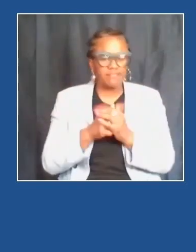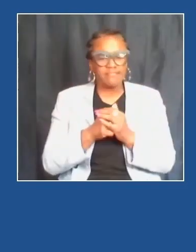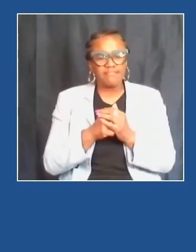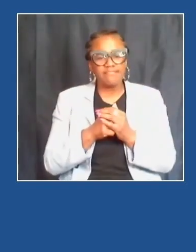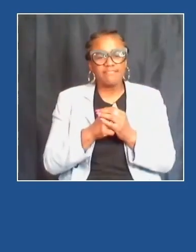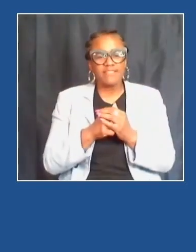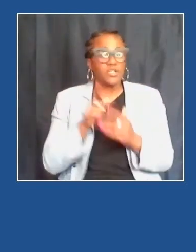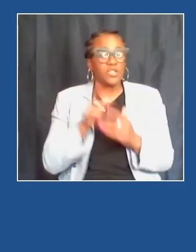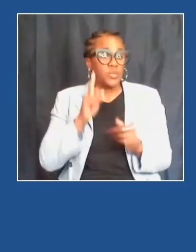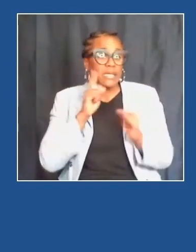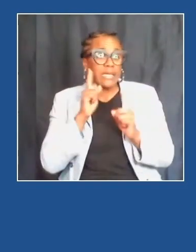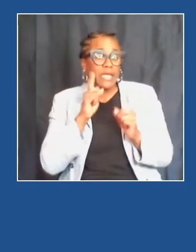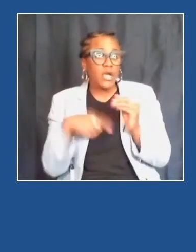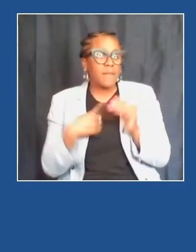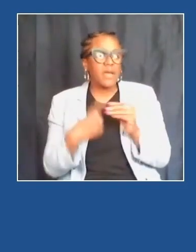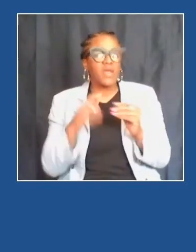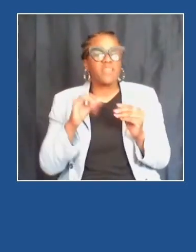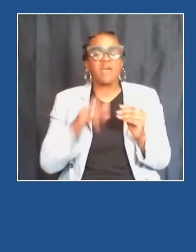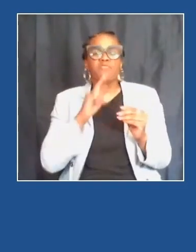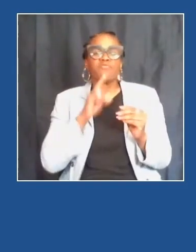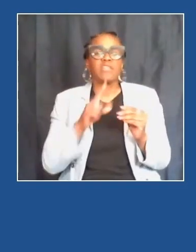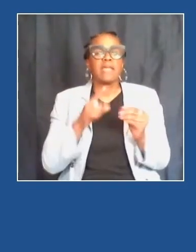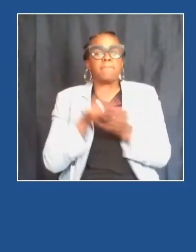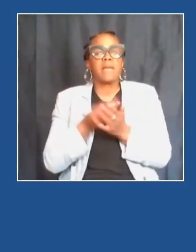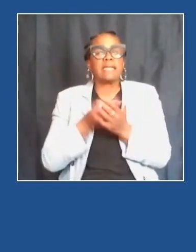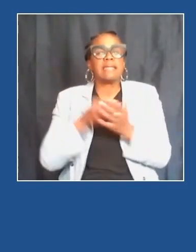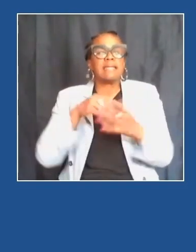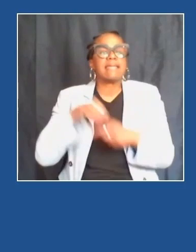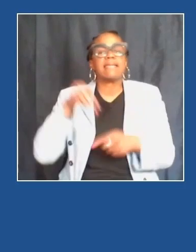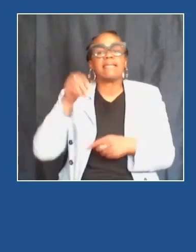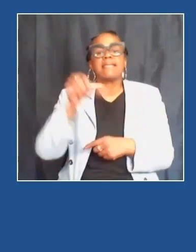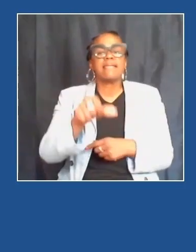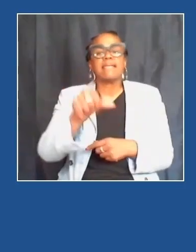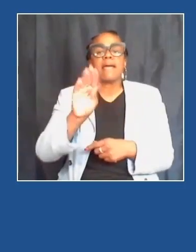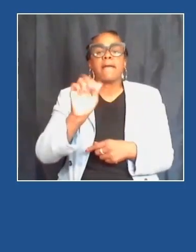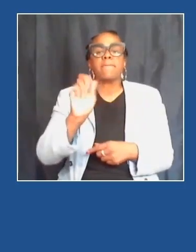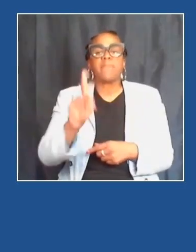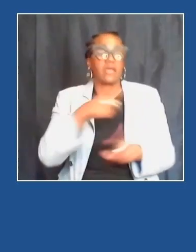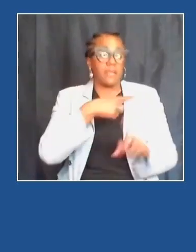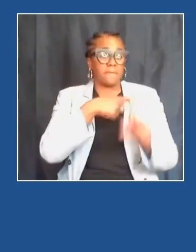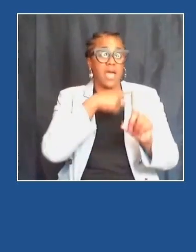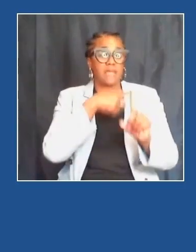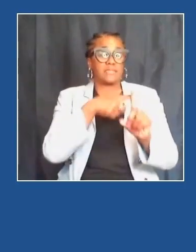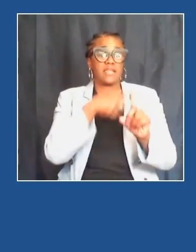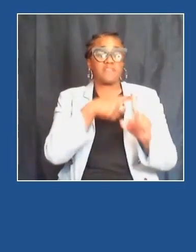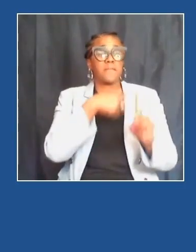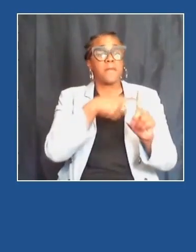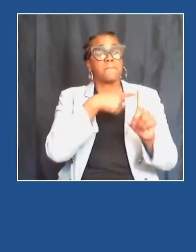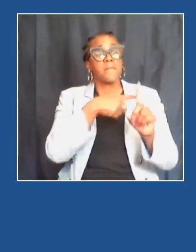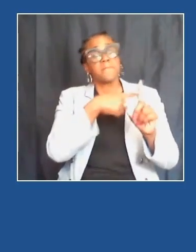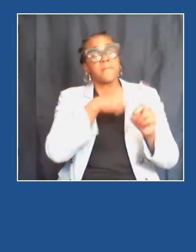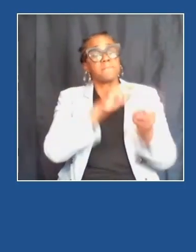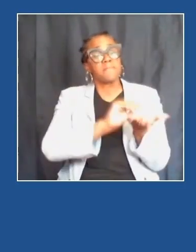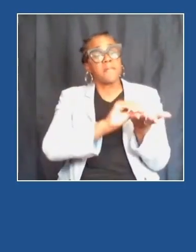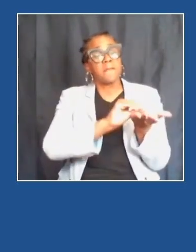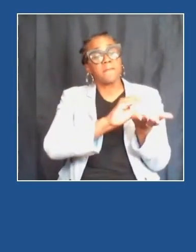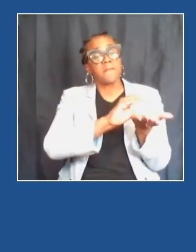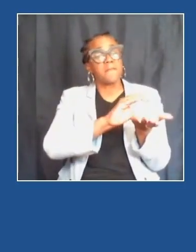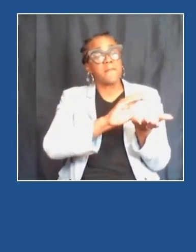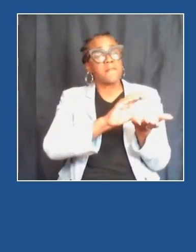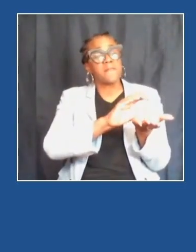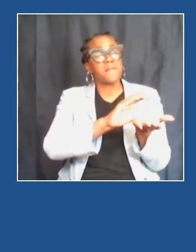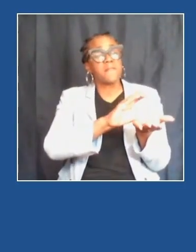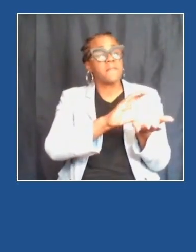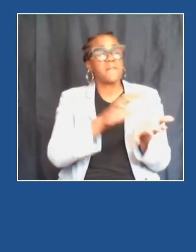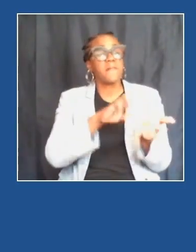you hear about it being like putting money in the bank, right? If you have positive experiences, you've got some buffers, you've got some